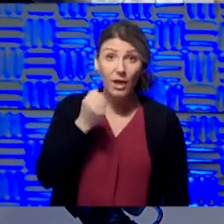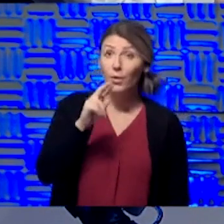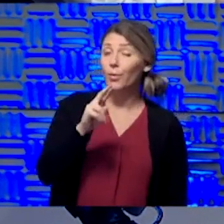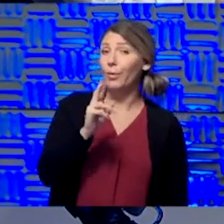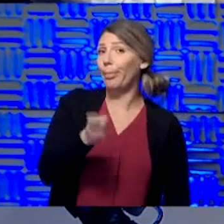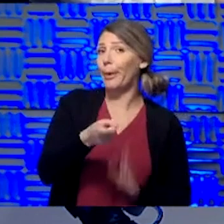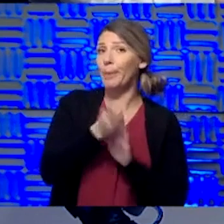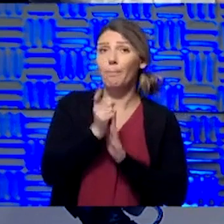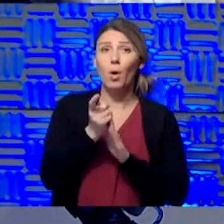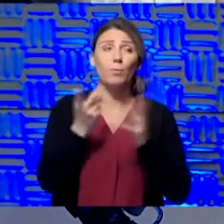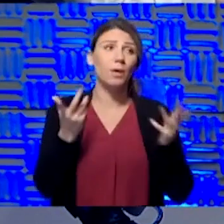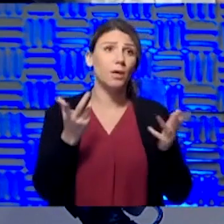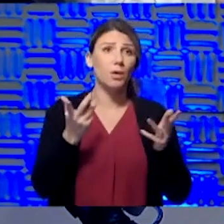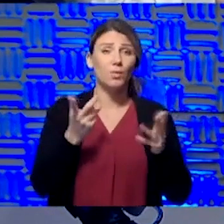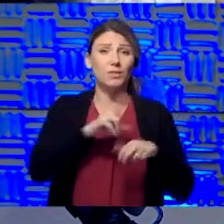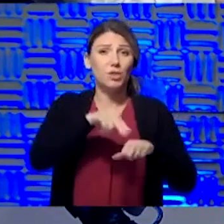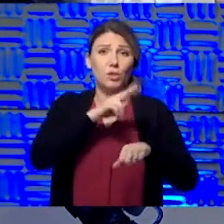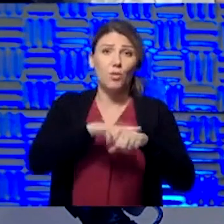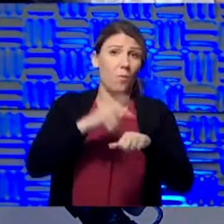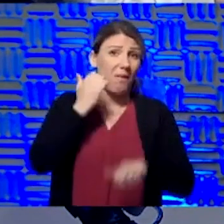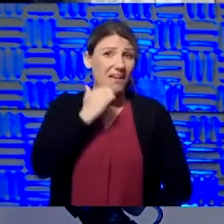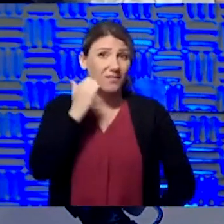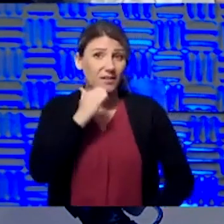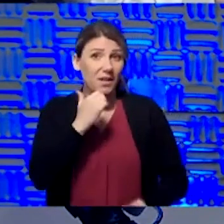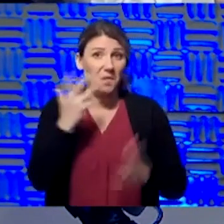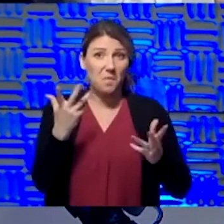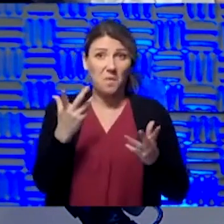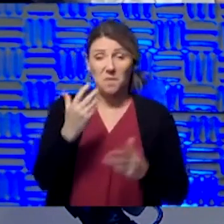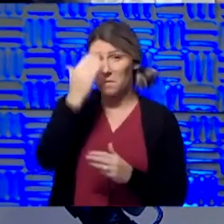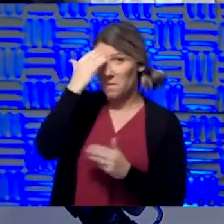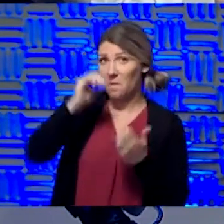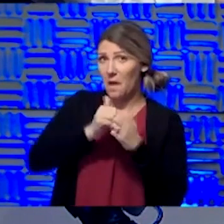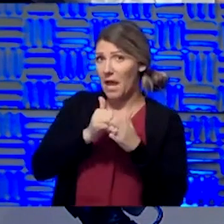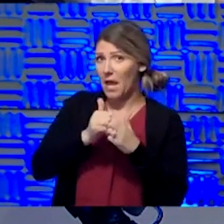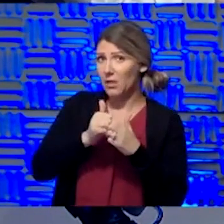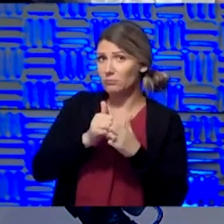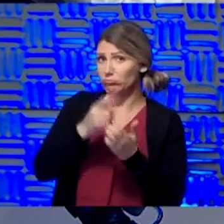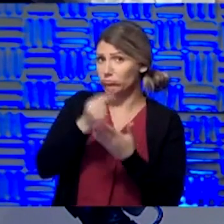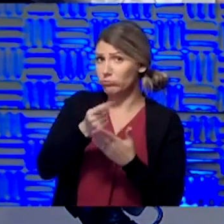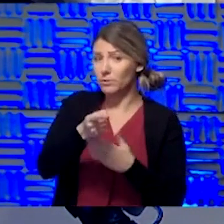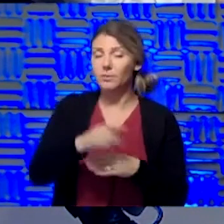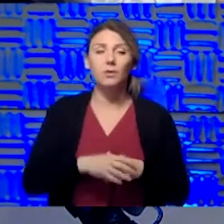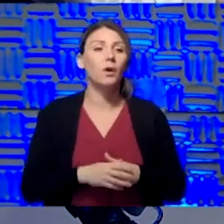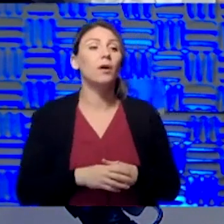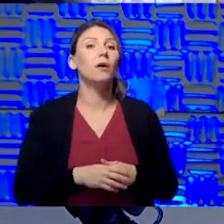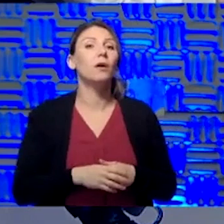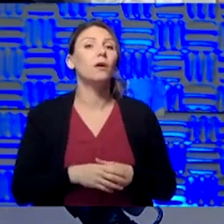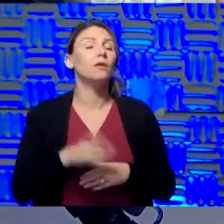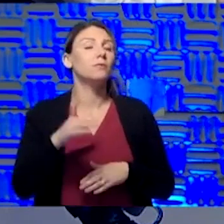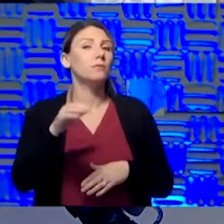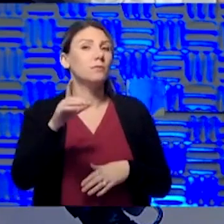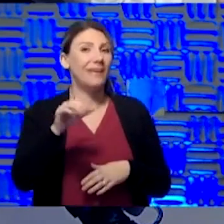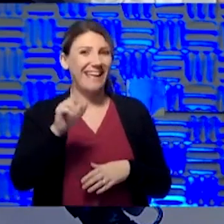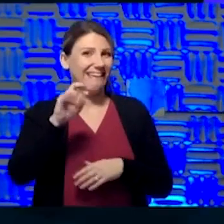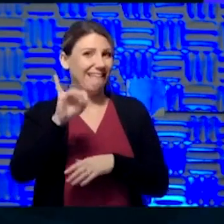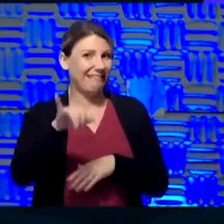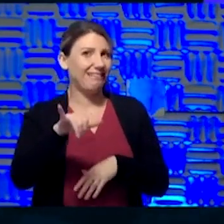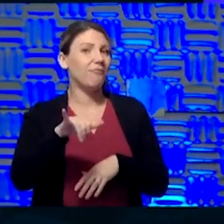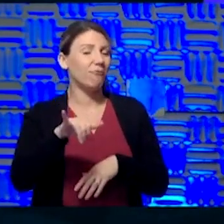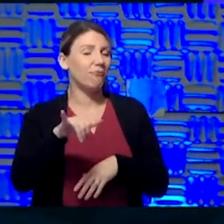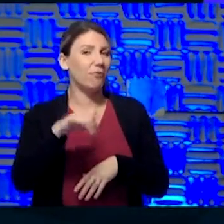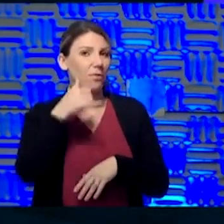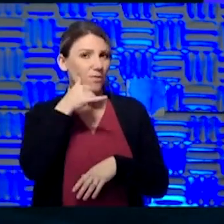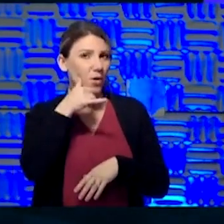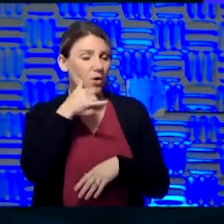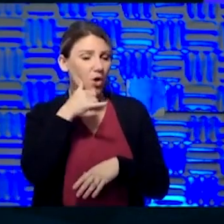it pretty normal day to day on what they knew about how to treat you? Yeah, so for me, it was the virus